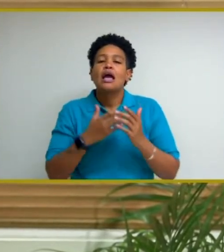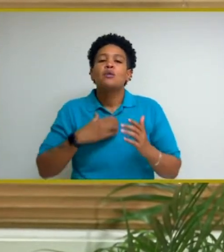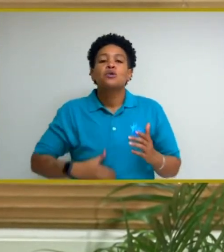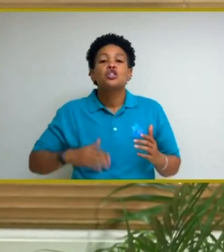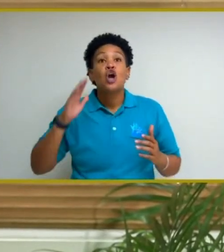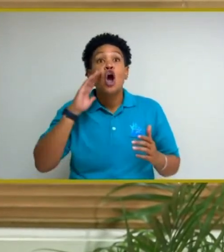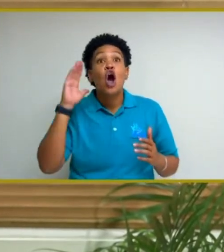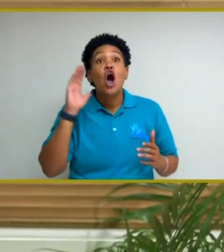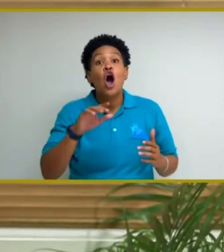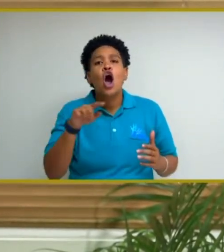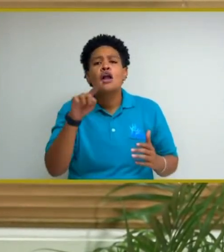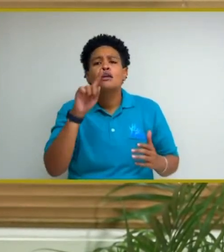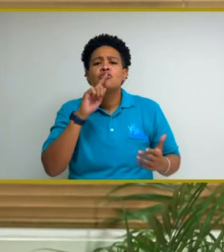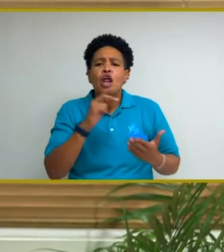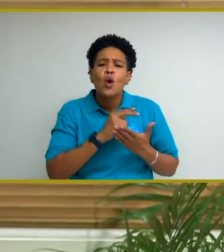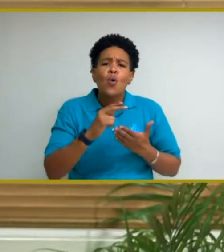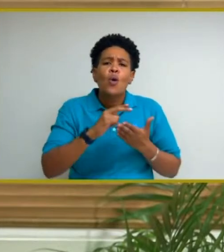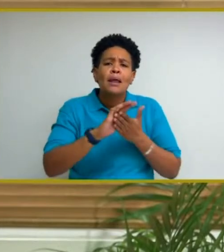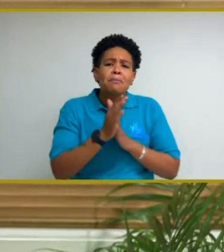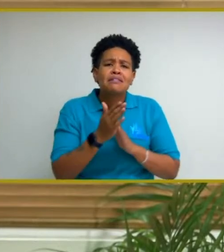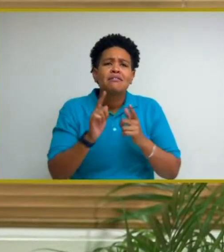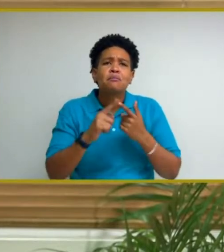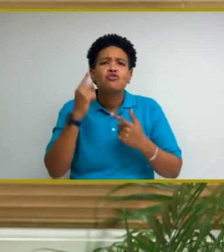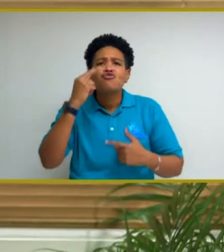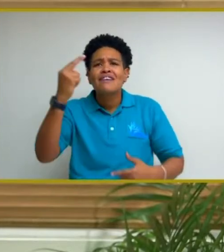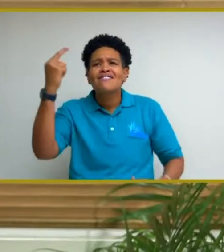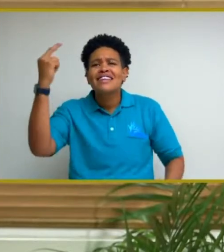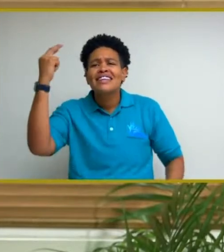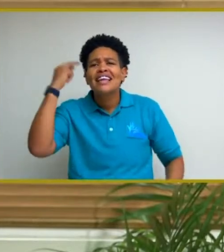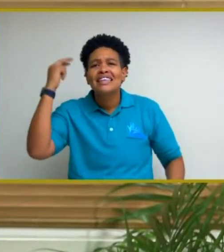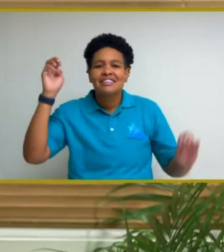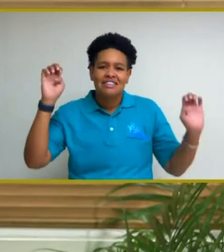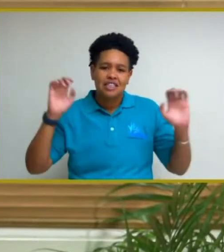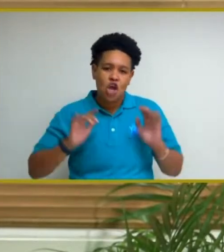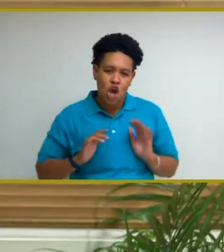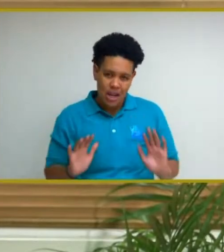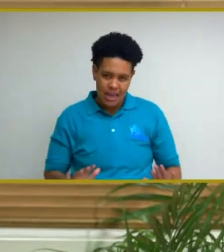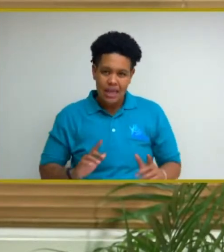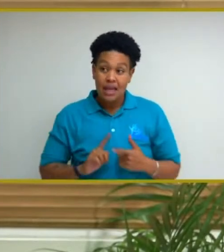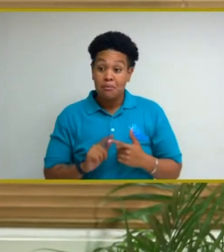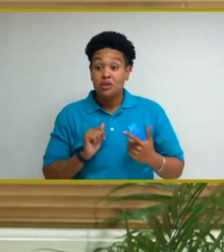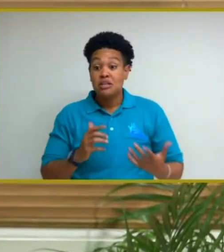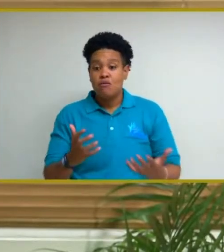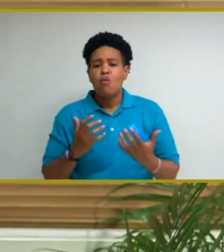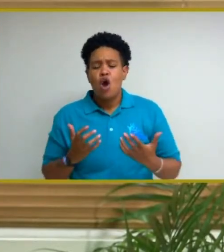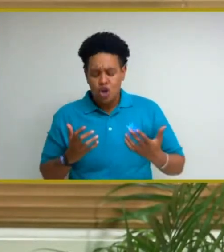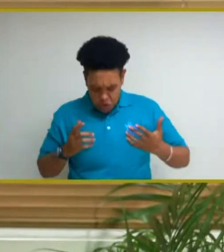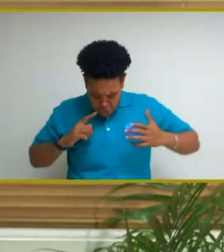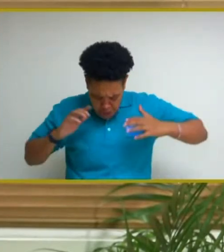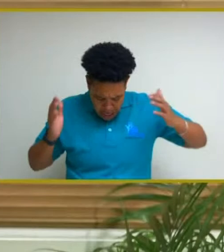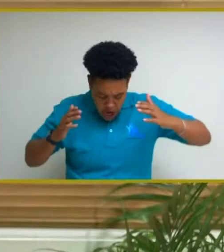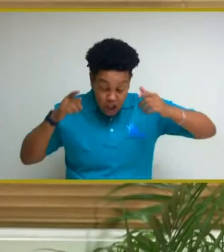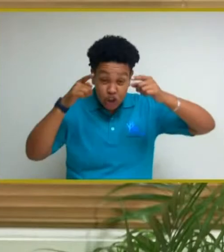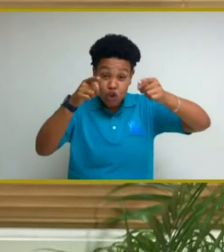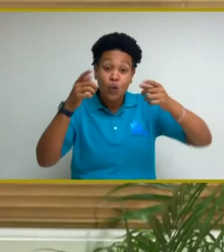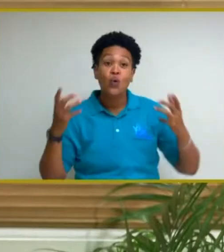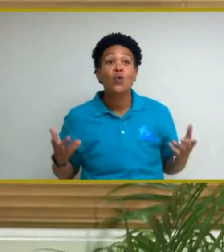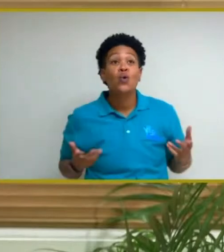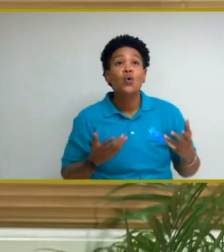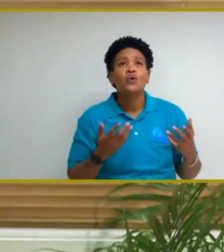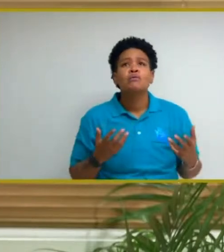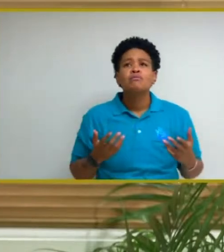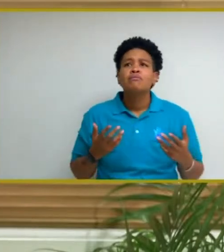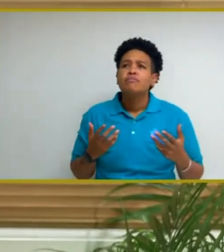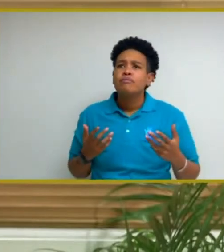all a holy, peaceful, and reflective Easter. I want to encourage you